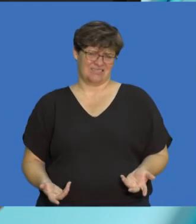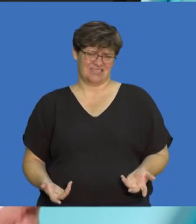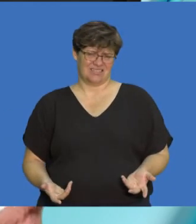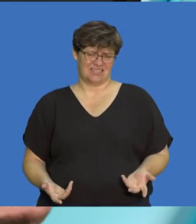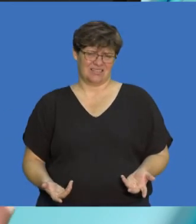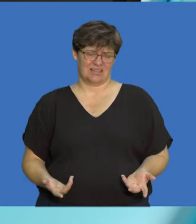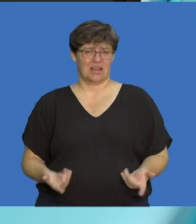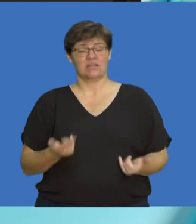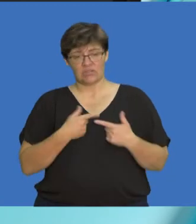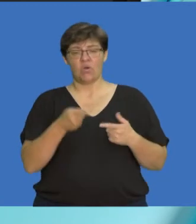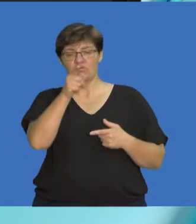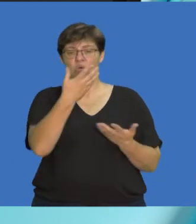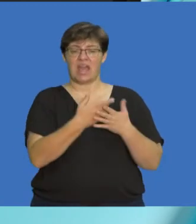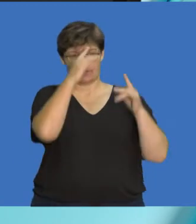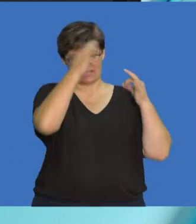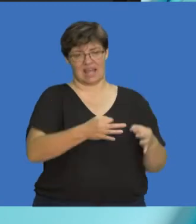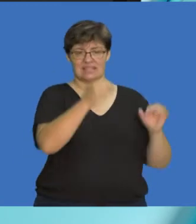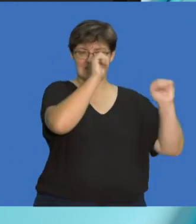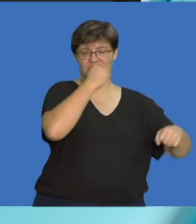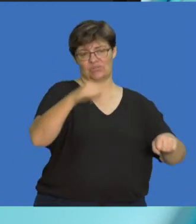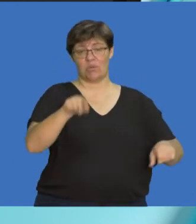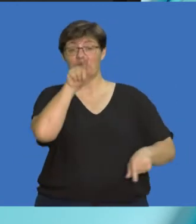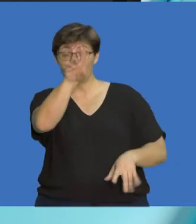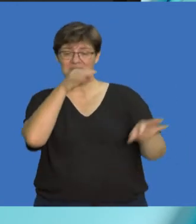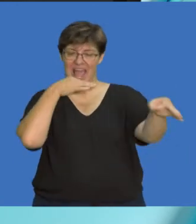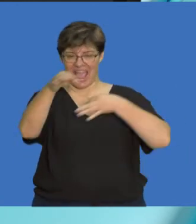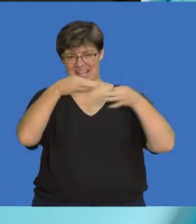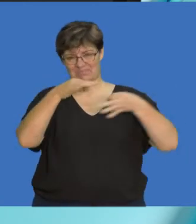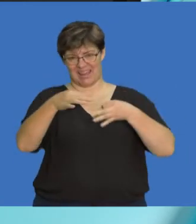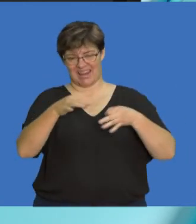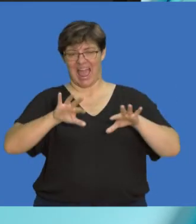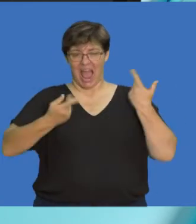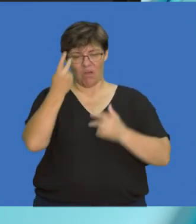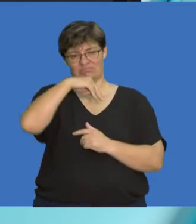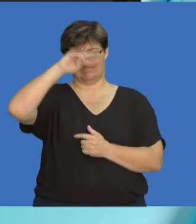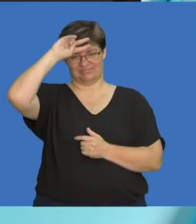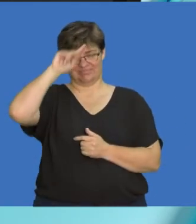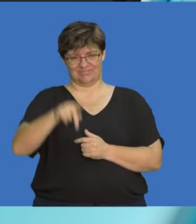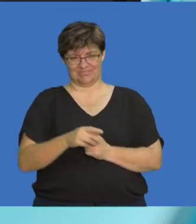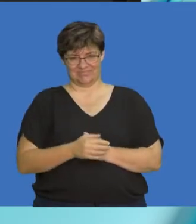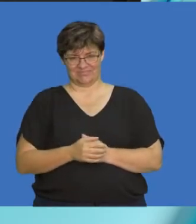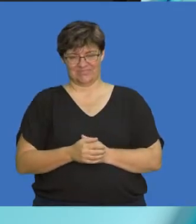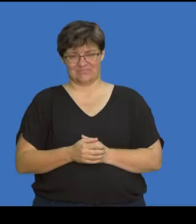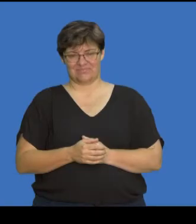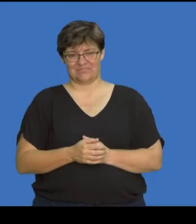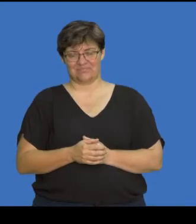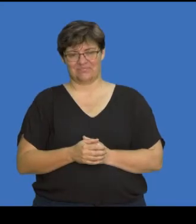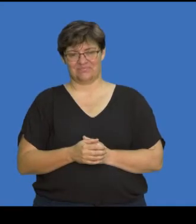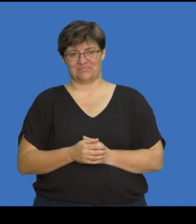an open-ended question. The choice is entirely how you interpret and how you respond to that one